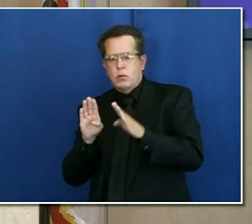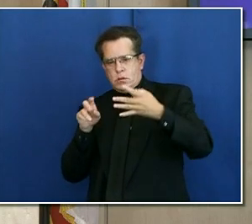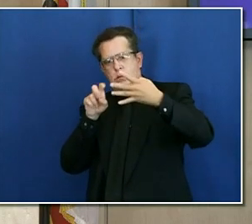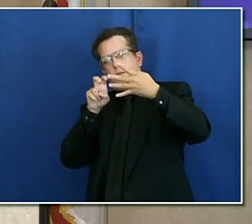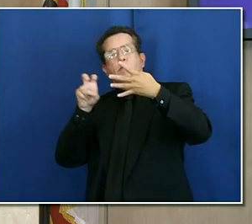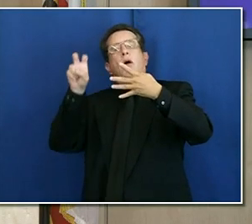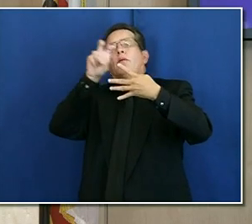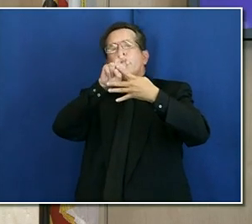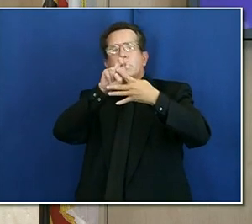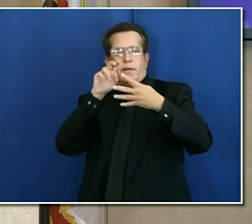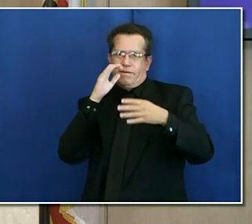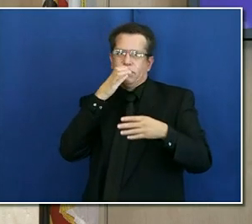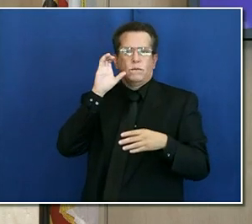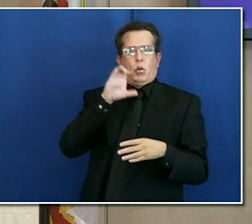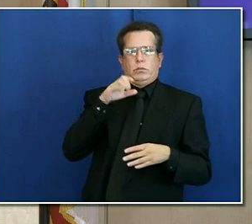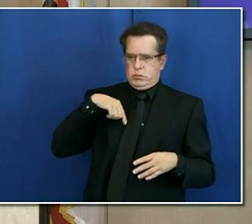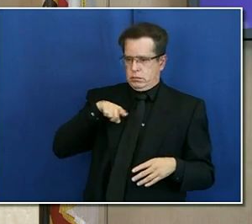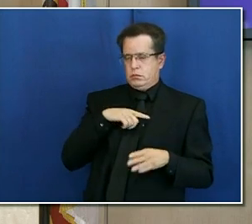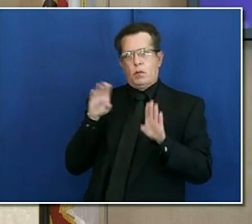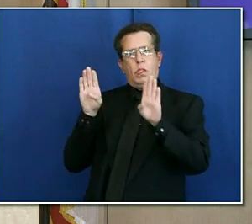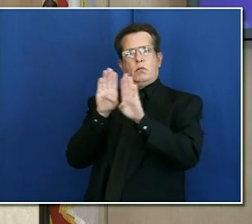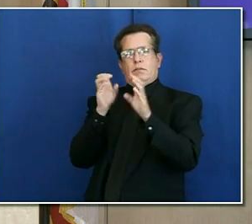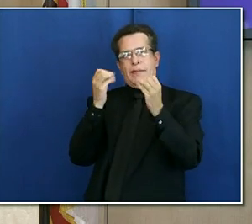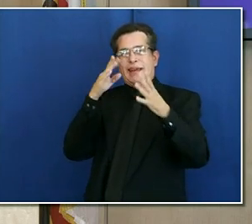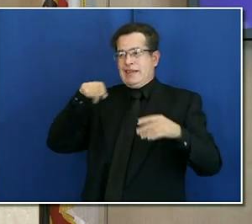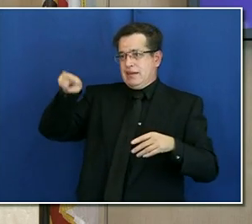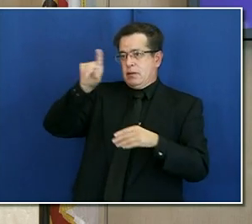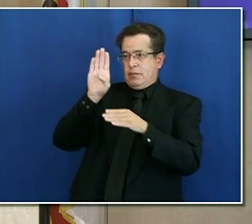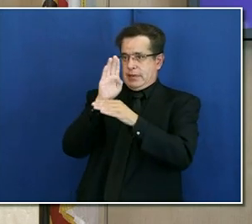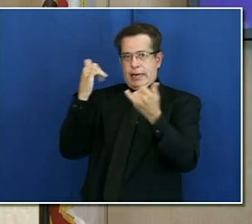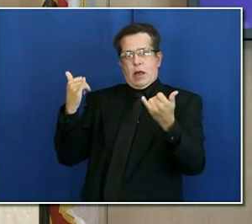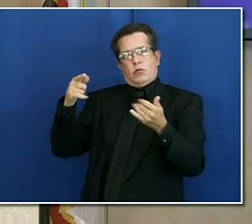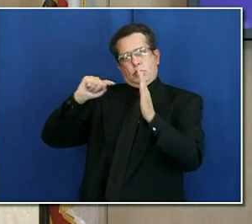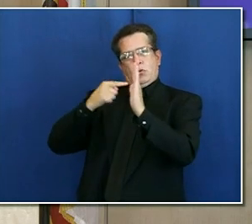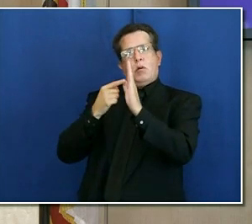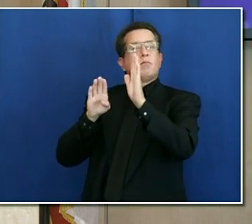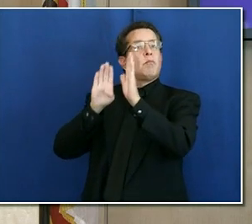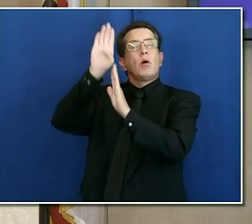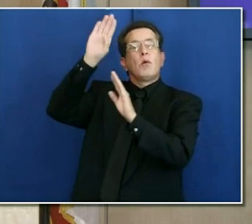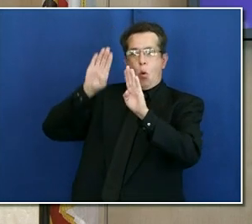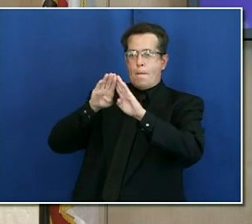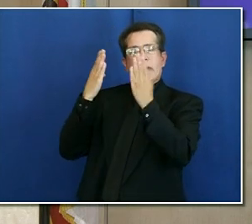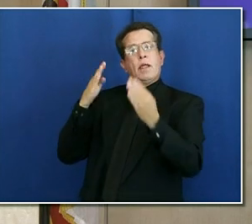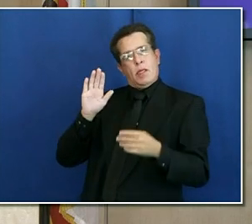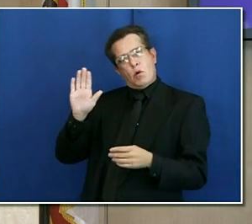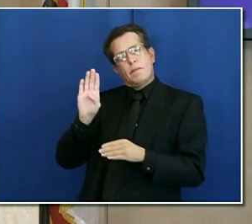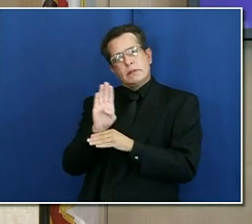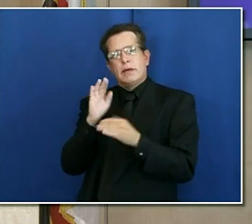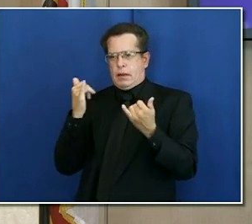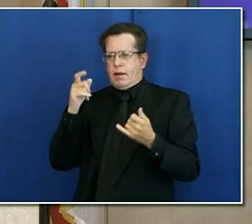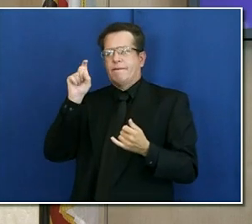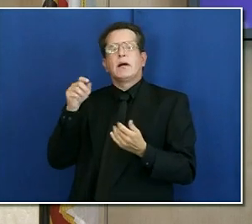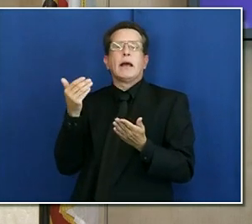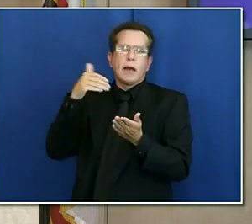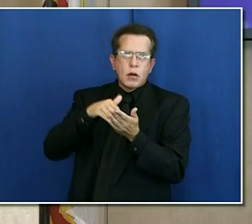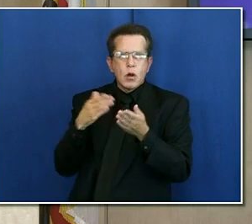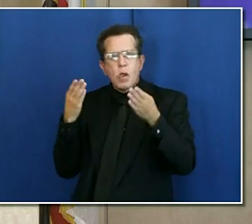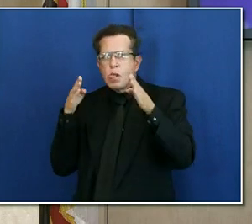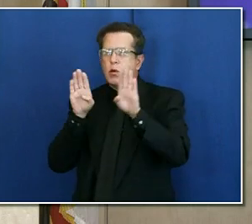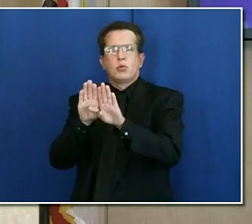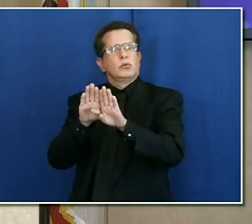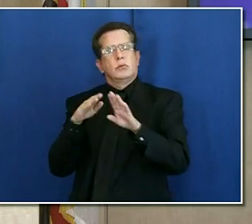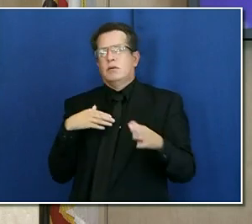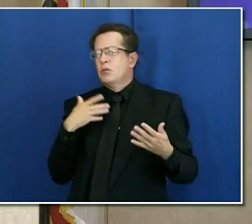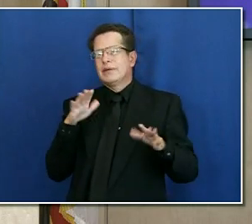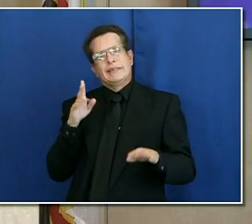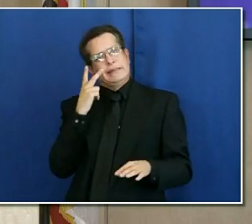our economy by forcing many of those businesses who are just now in the process of reopening their indoor settings to close. We do not